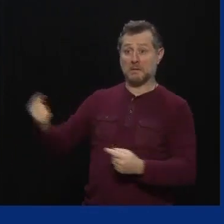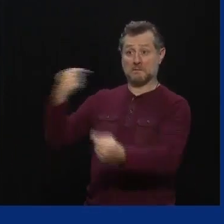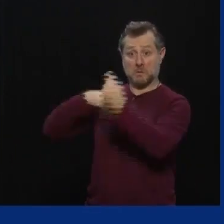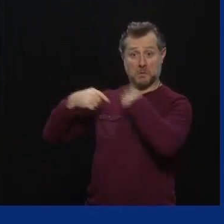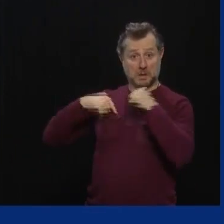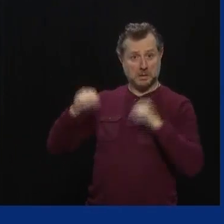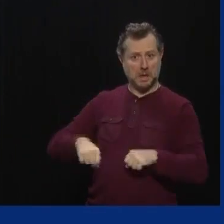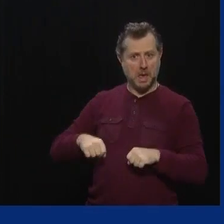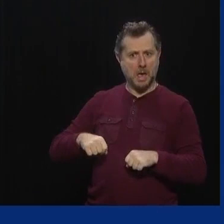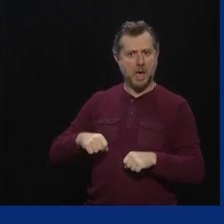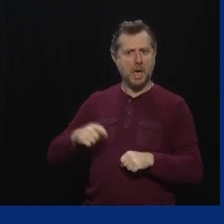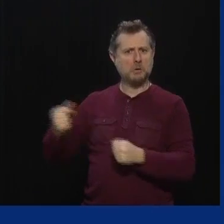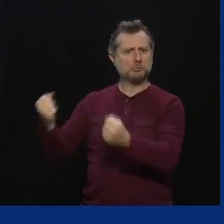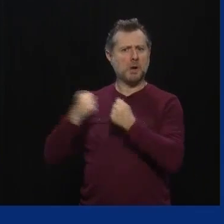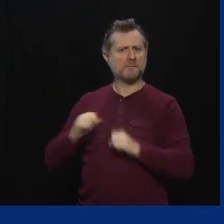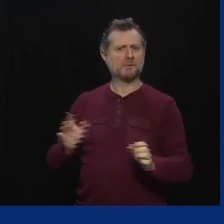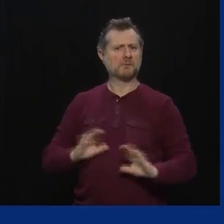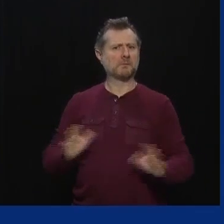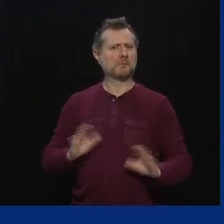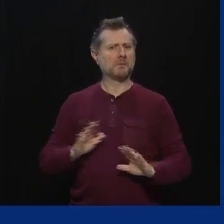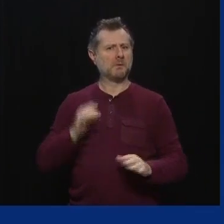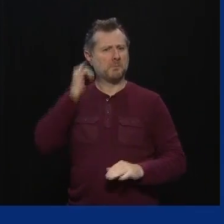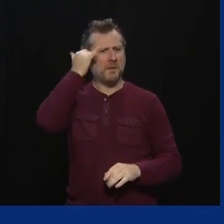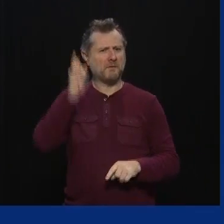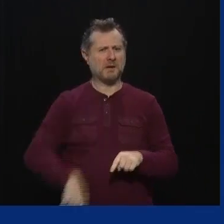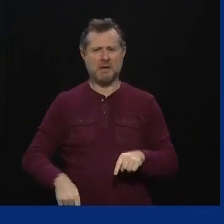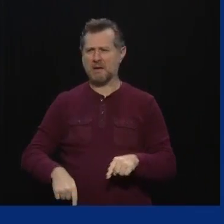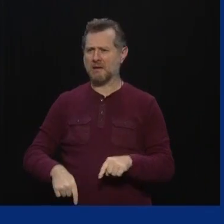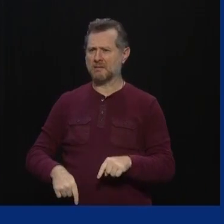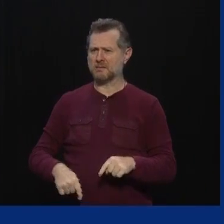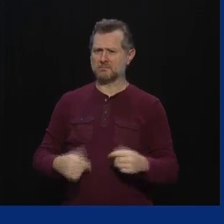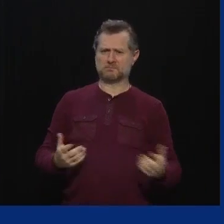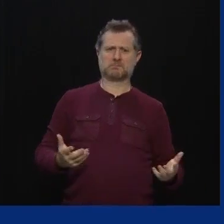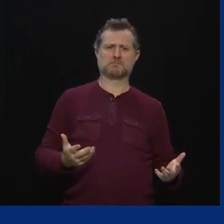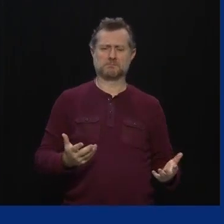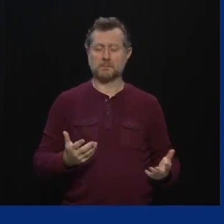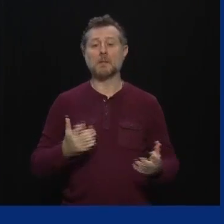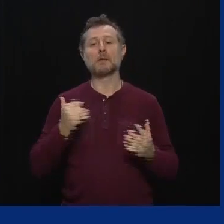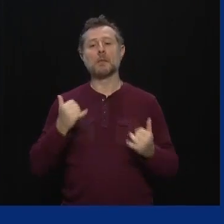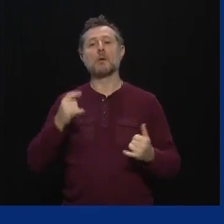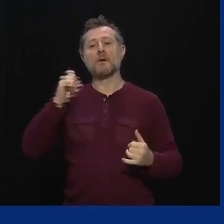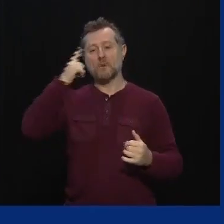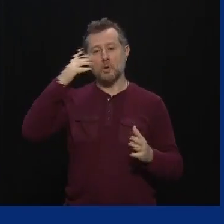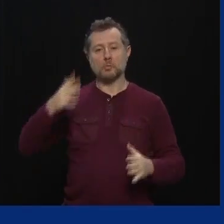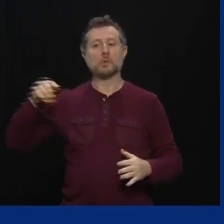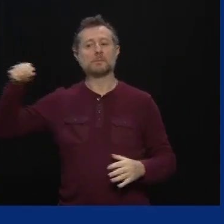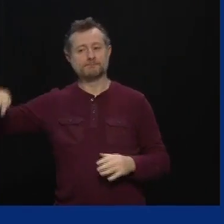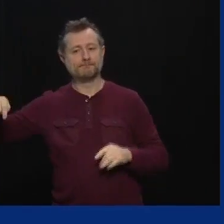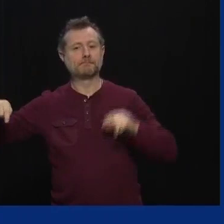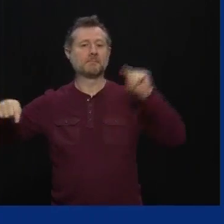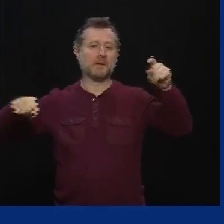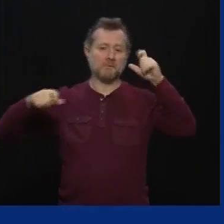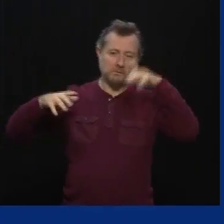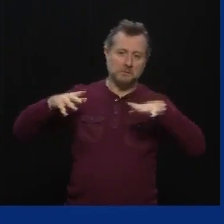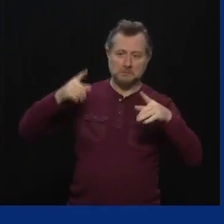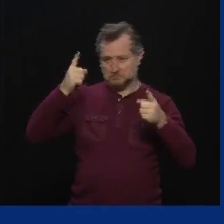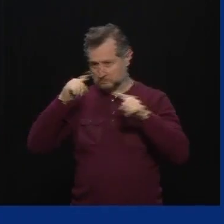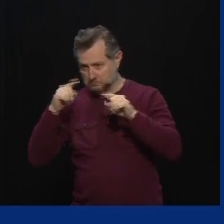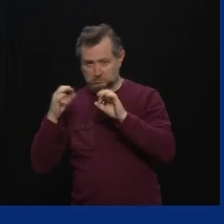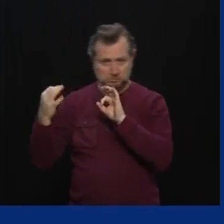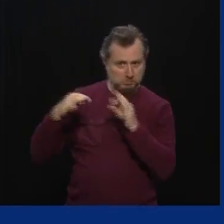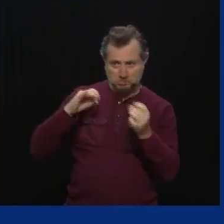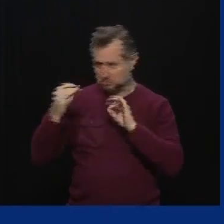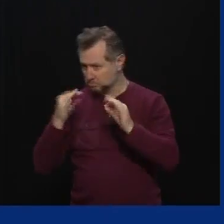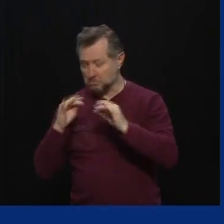border from Fort Erie to Buffalo. So then they heard from other governors and elected officials on this as well. So that is very, very good news. It's something I've